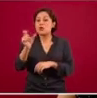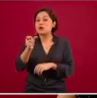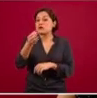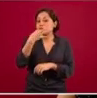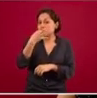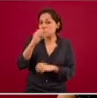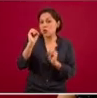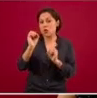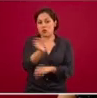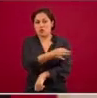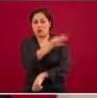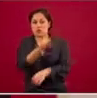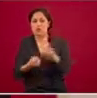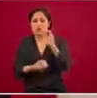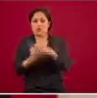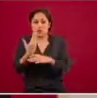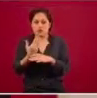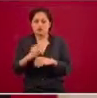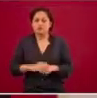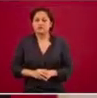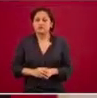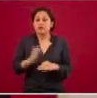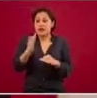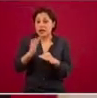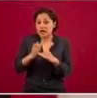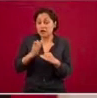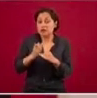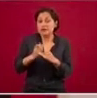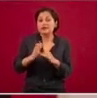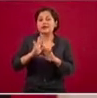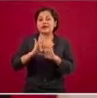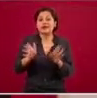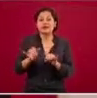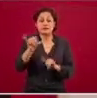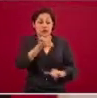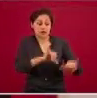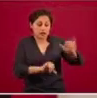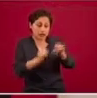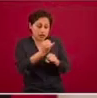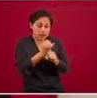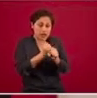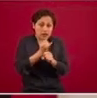2 years. Minimum amounts of time we need is 2 years so far.